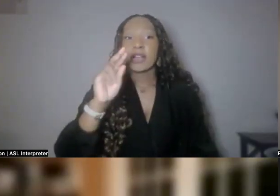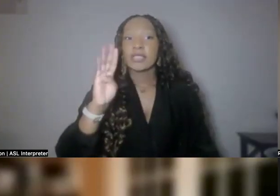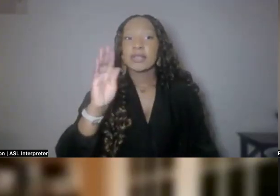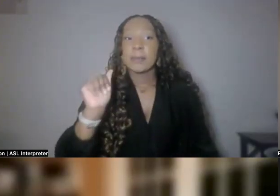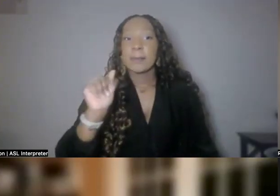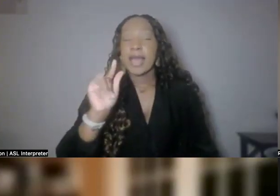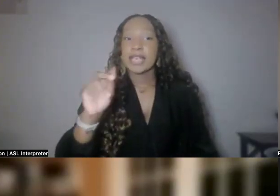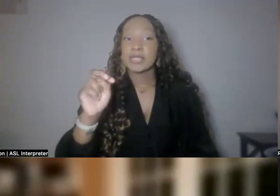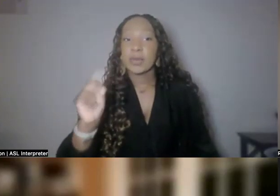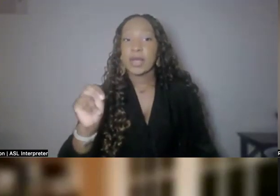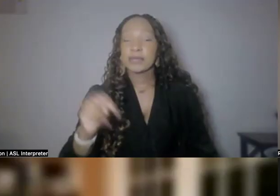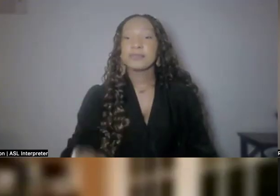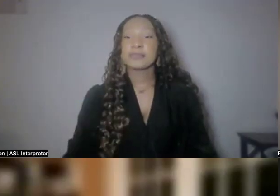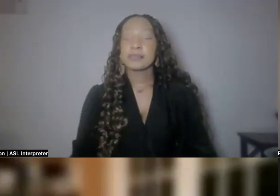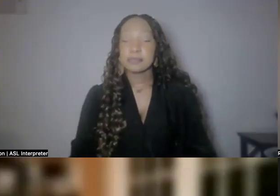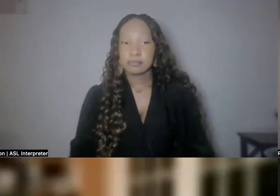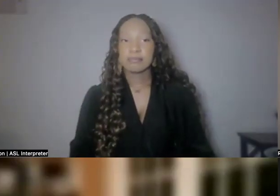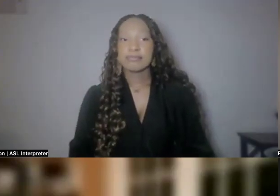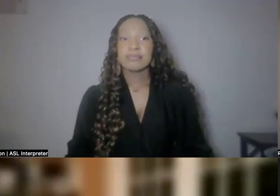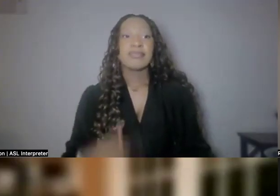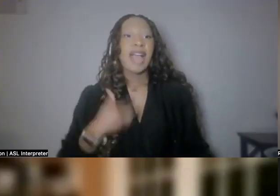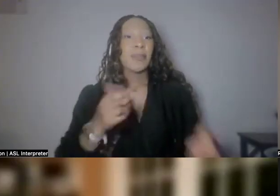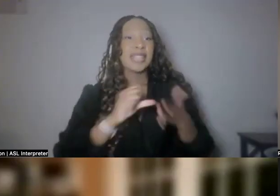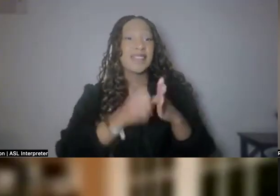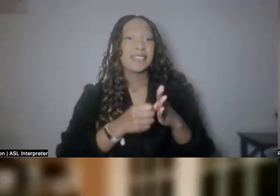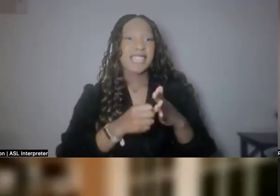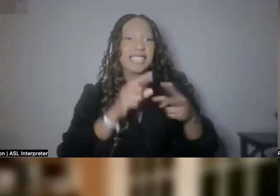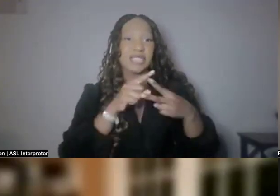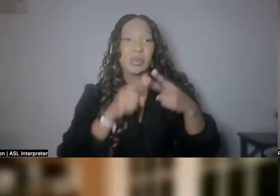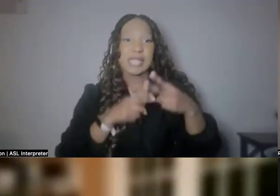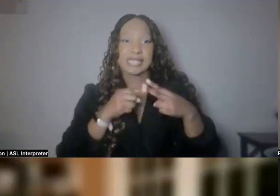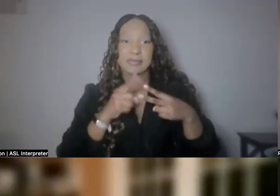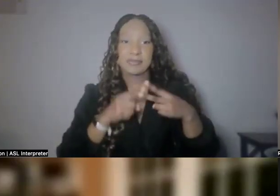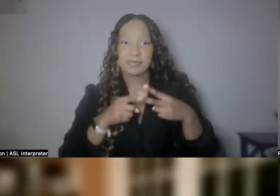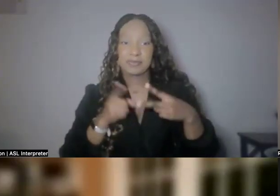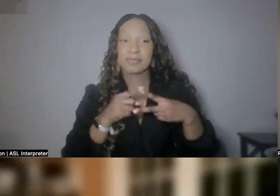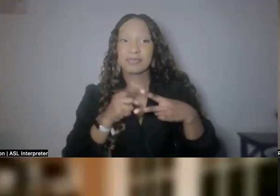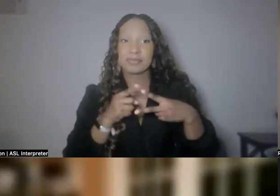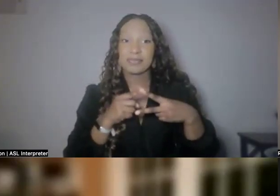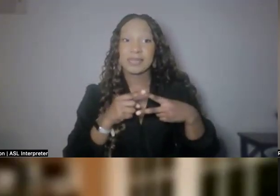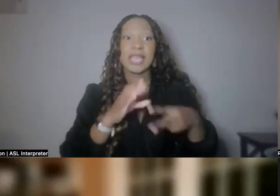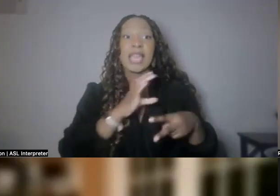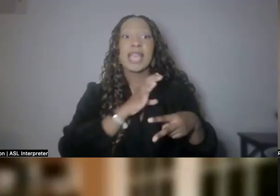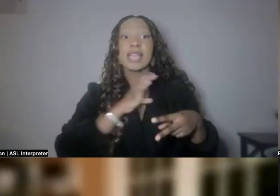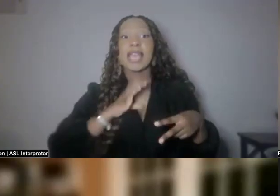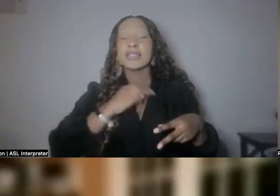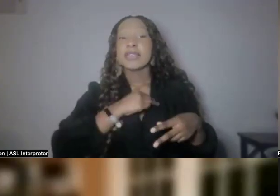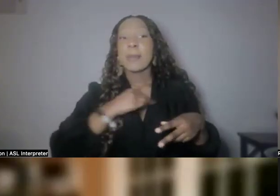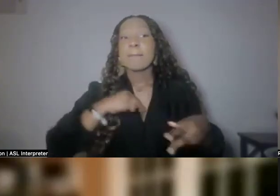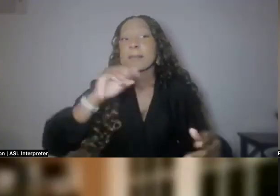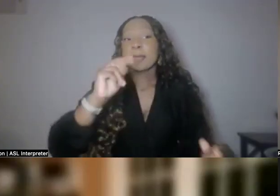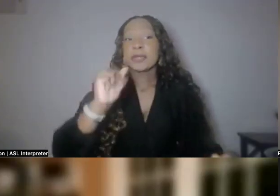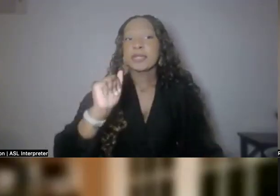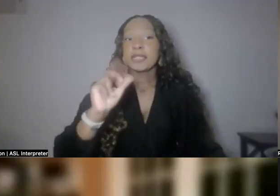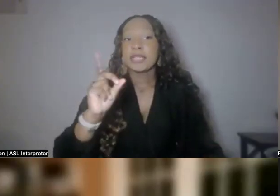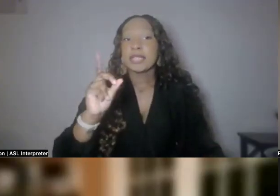would just like here to emphasize two things. One, Councilmember Nadeau said that it's really